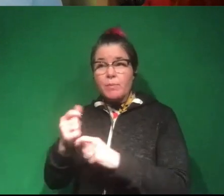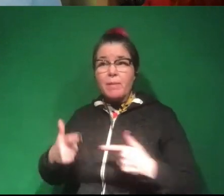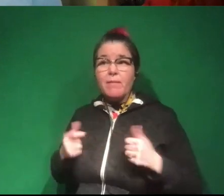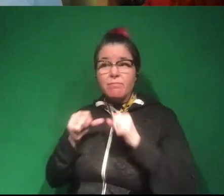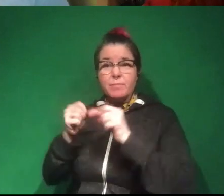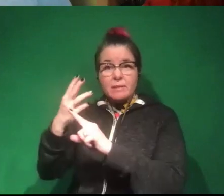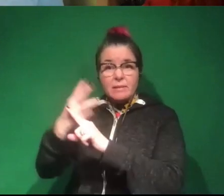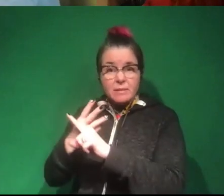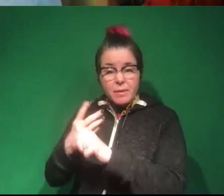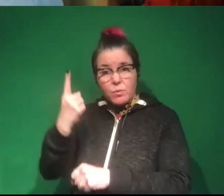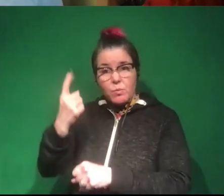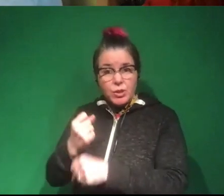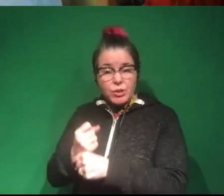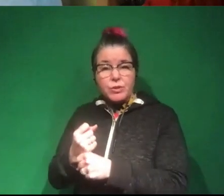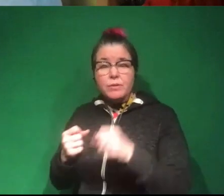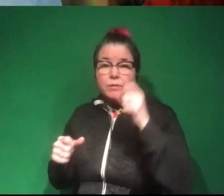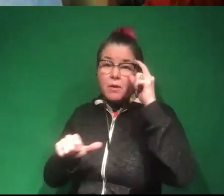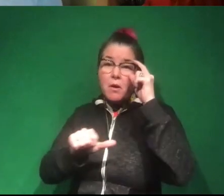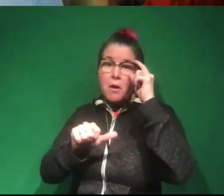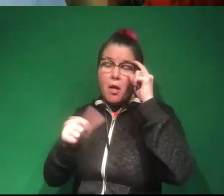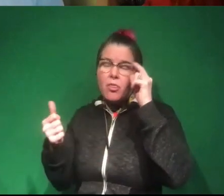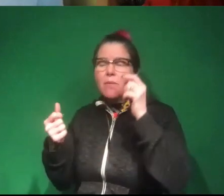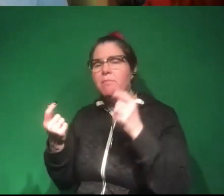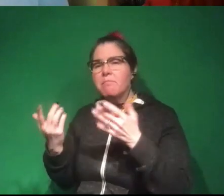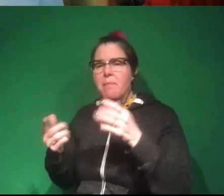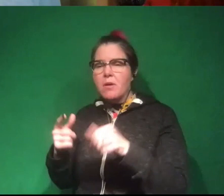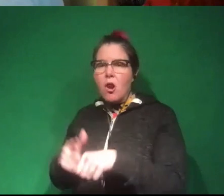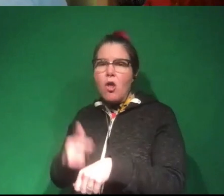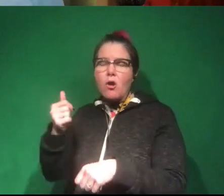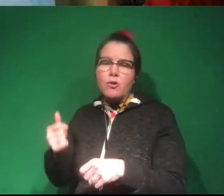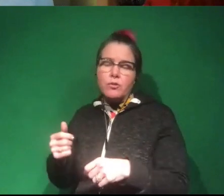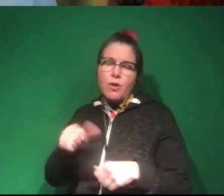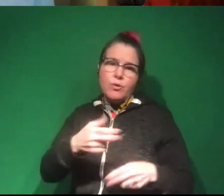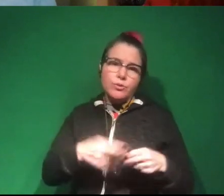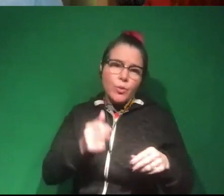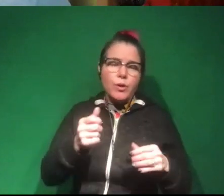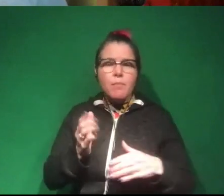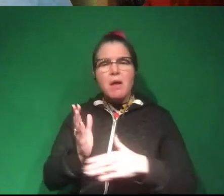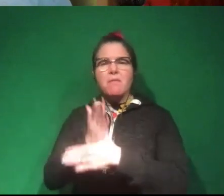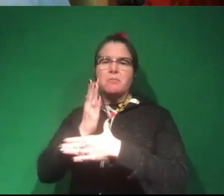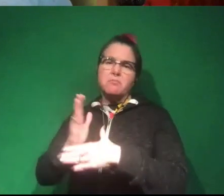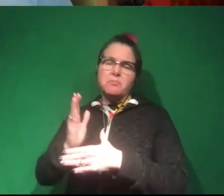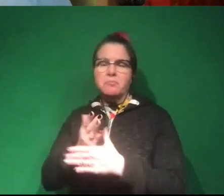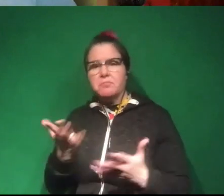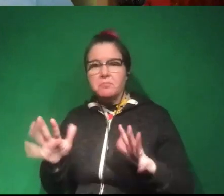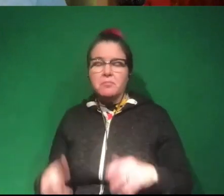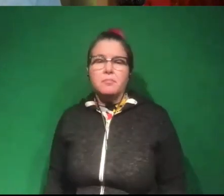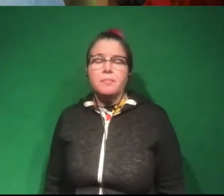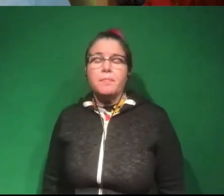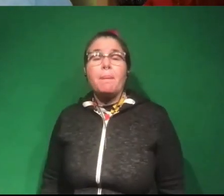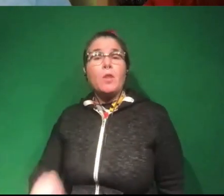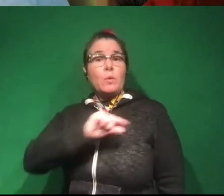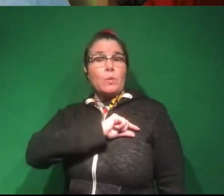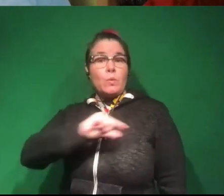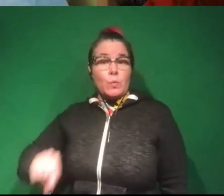to a year. Other ones, they might be a little bit longer. Other ones might be shorter, but that's the kind of ballpark that we're looking at. Now, queens are